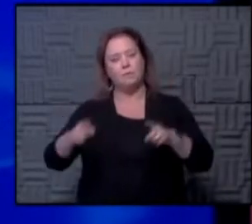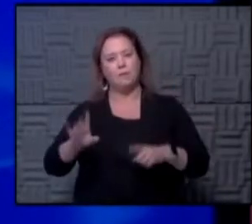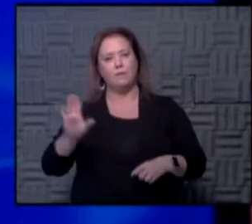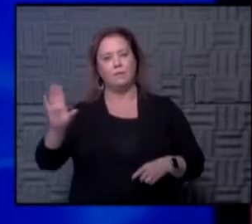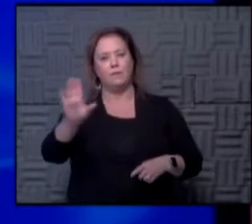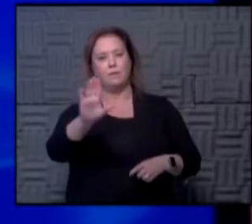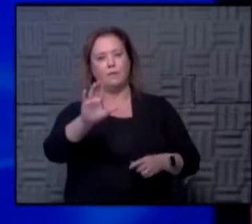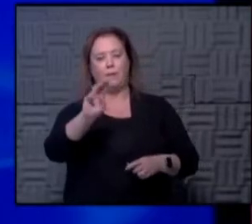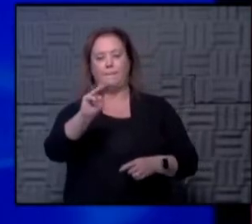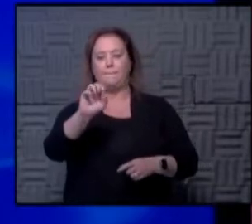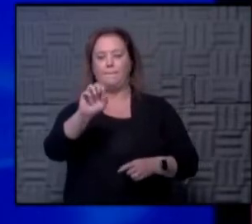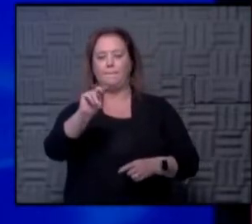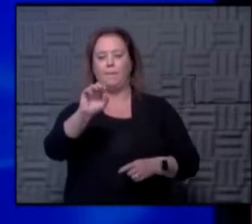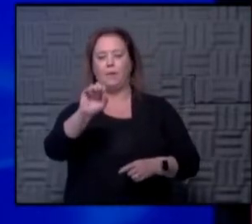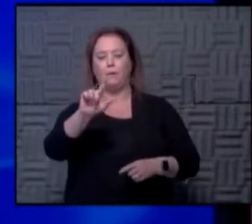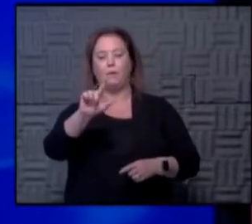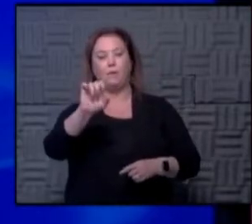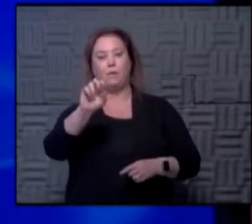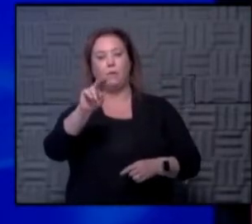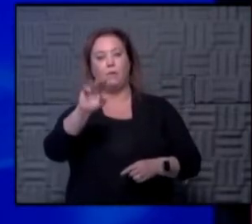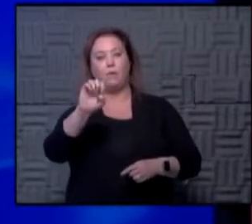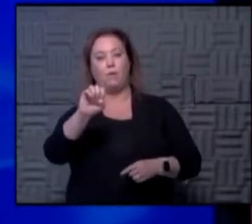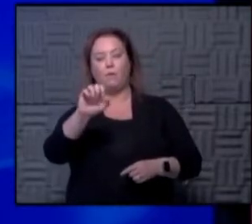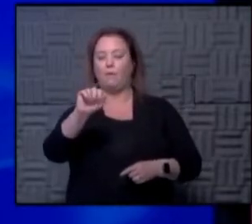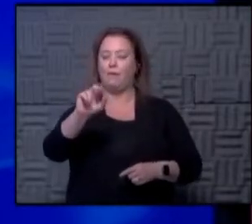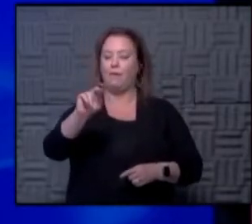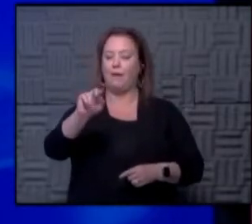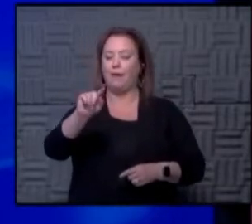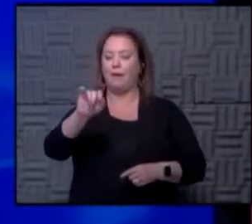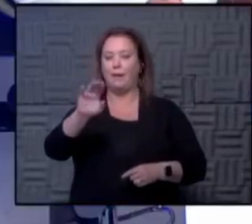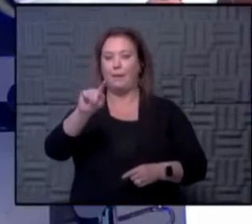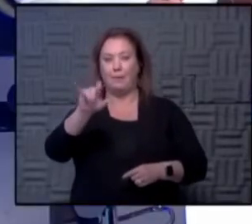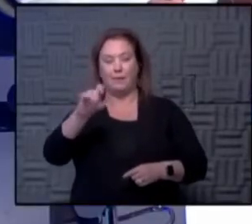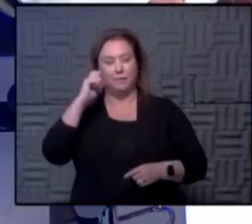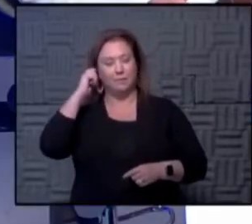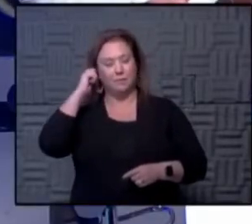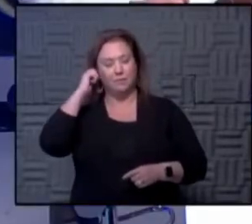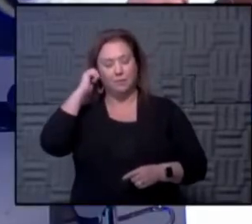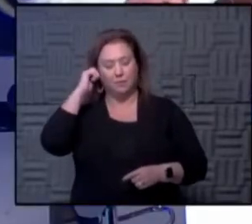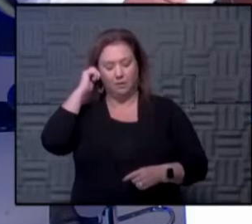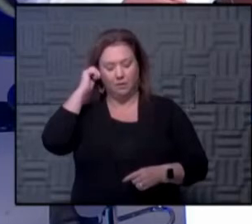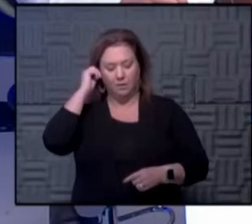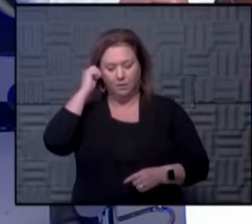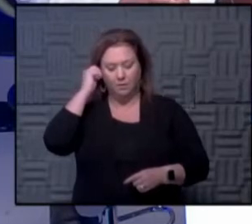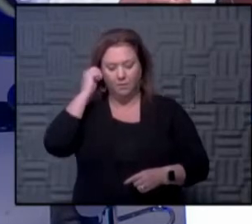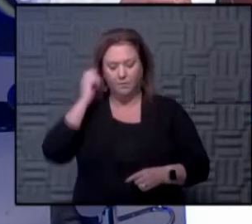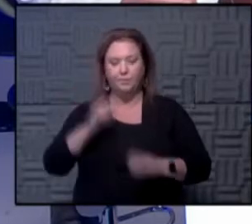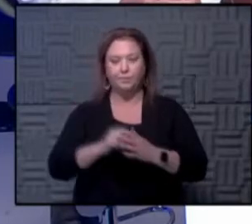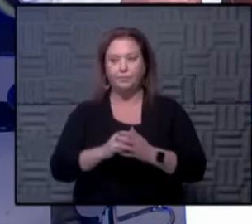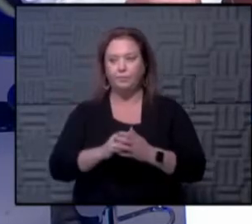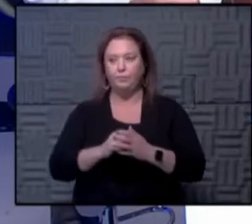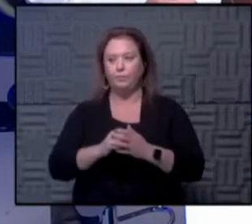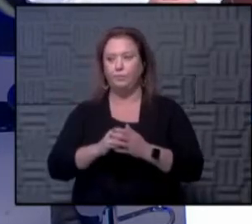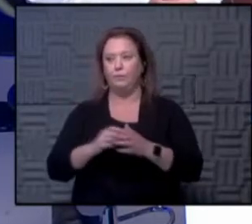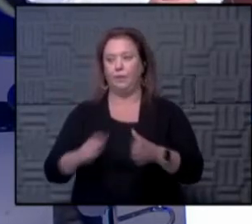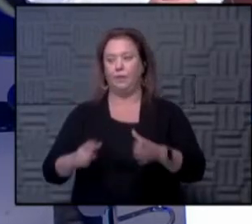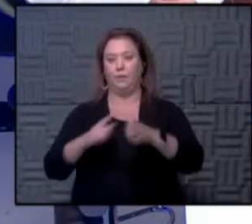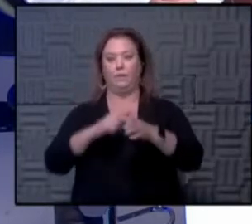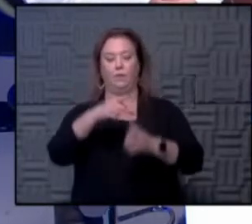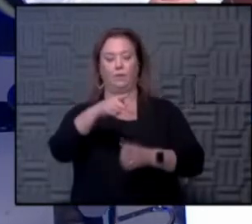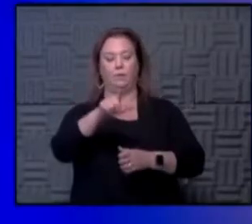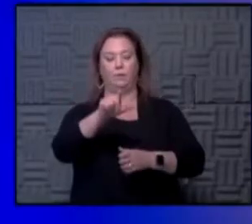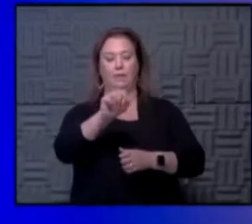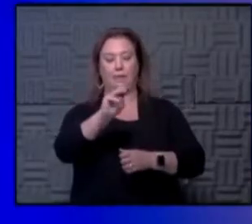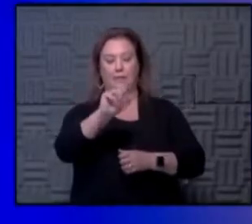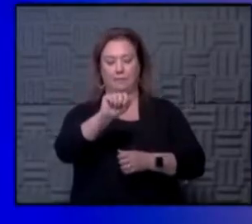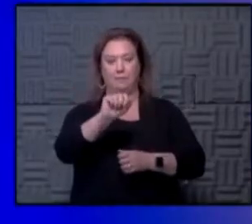that and monoclonal antibodies? Are they going to be all that? Yeah, it's a good question. I'll tackle the first one.